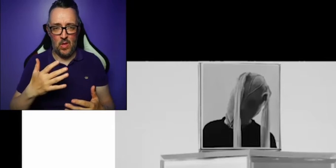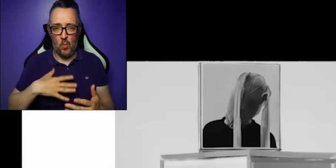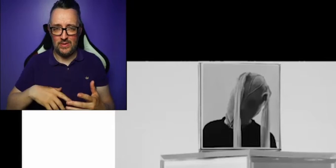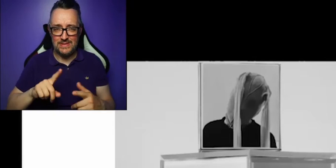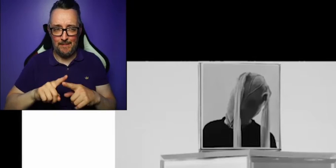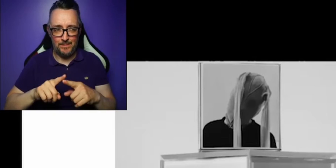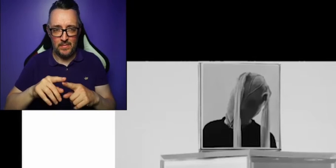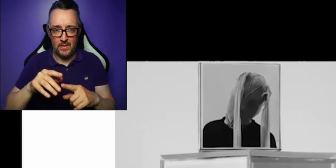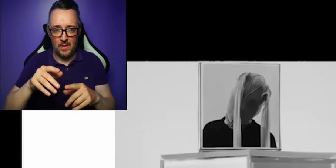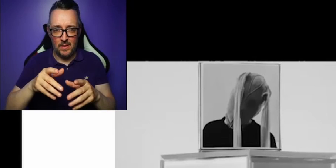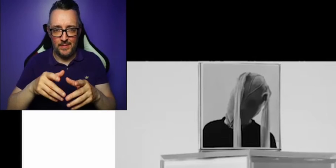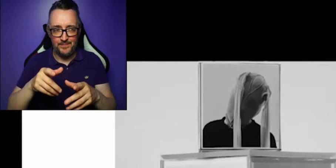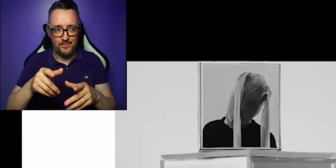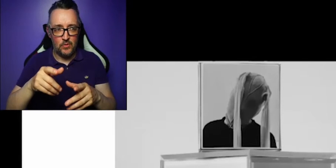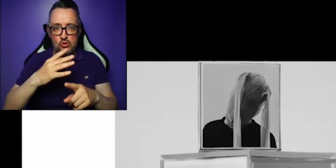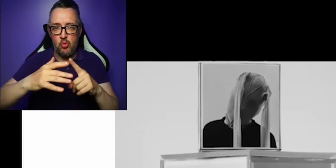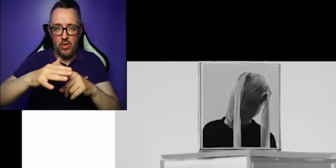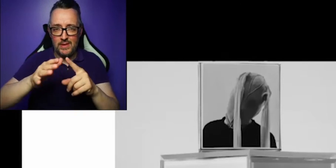deconstruct it, really.